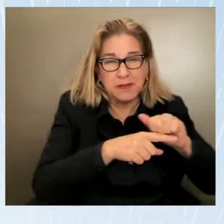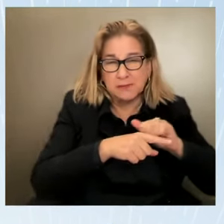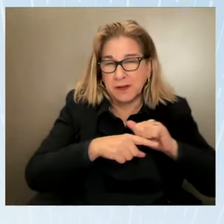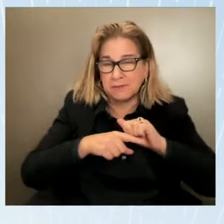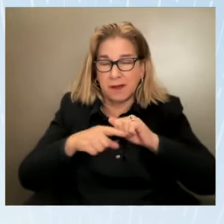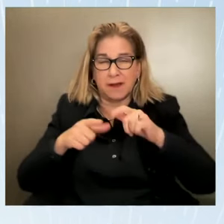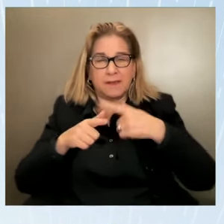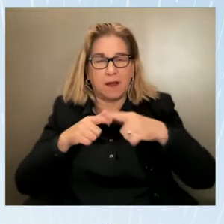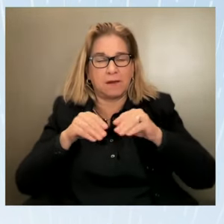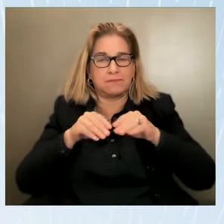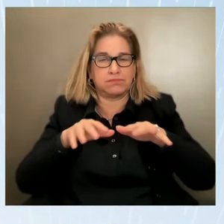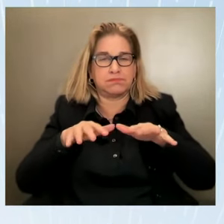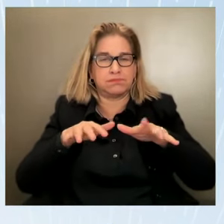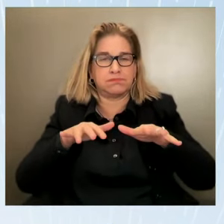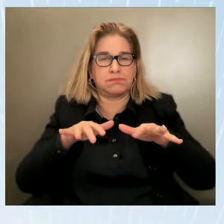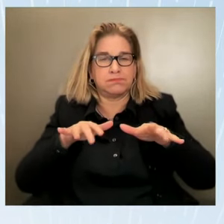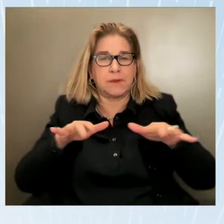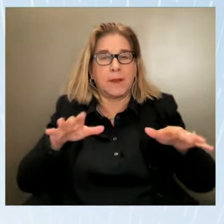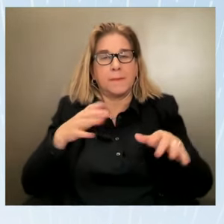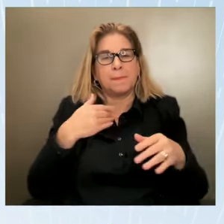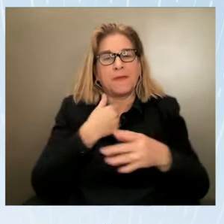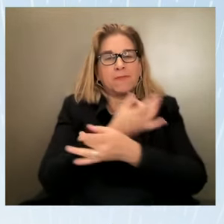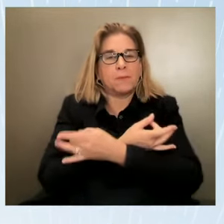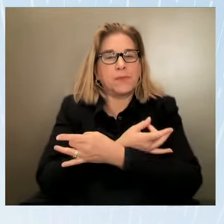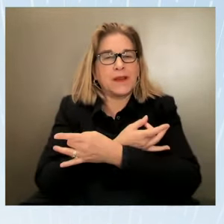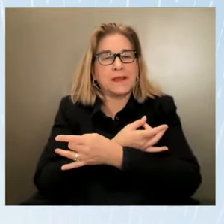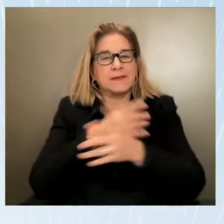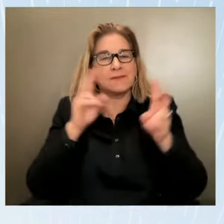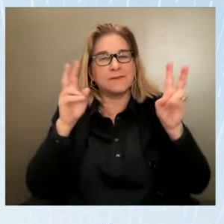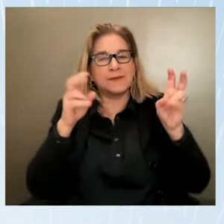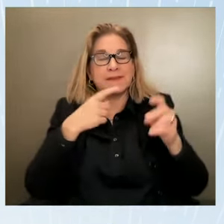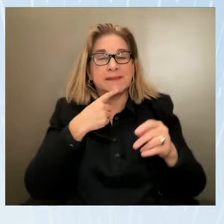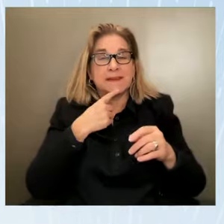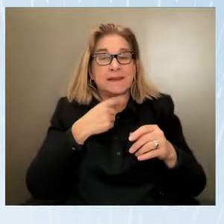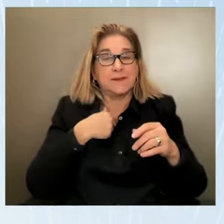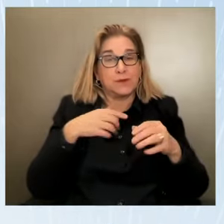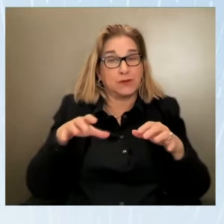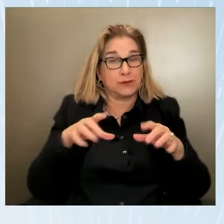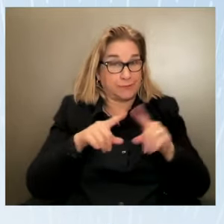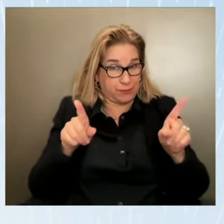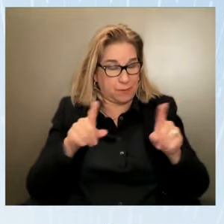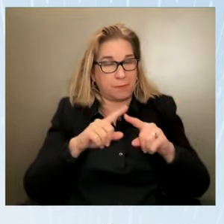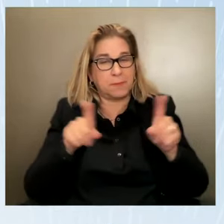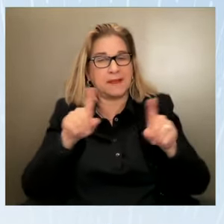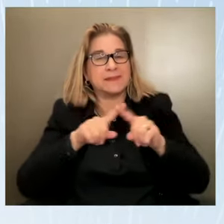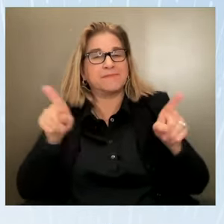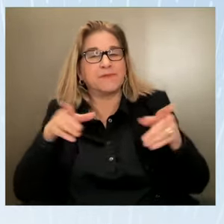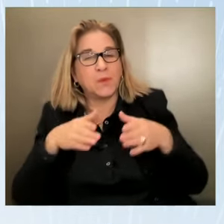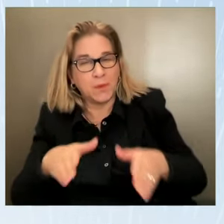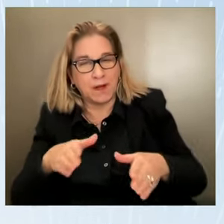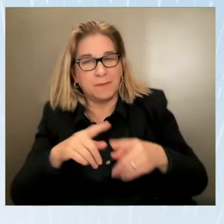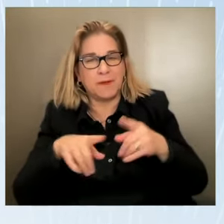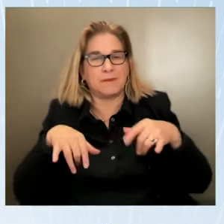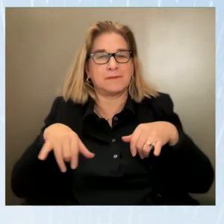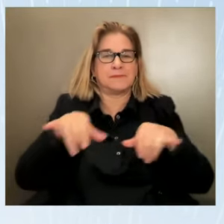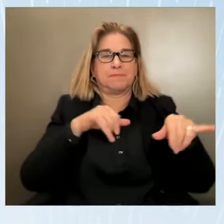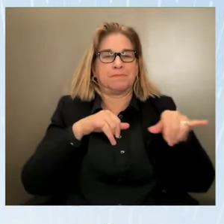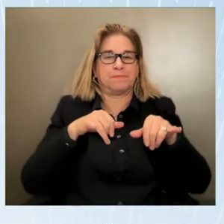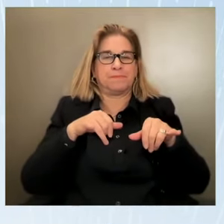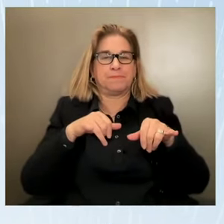I strongly encourage that. And also, thanks for referencing the Violence Against Women Act as a sort of stage setter for